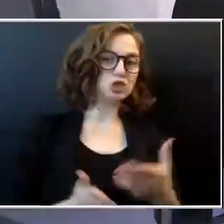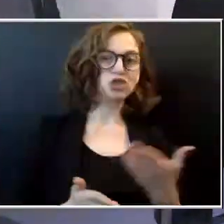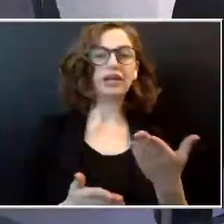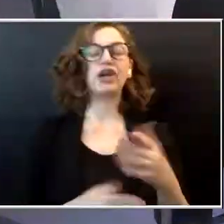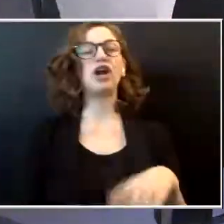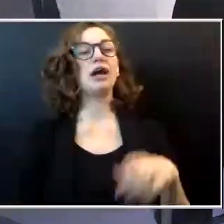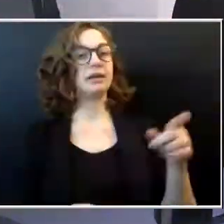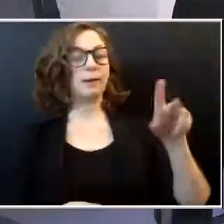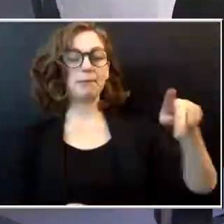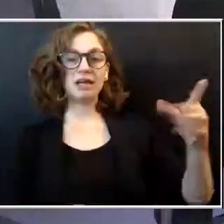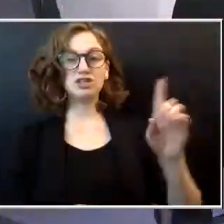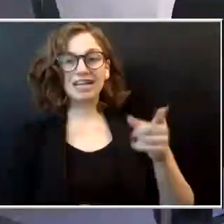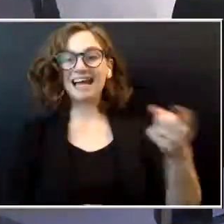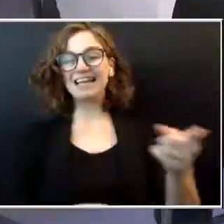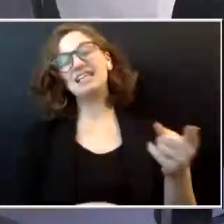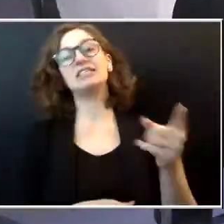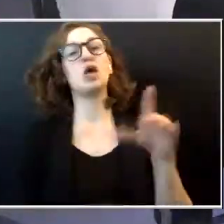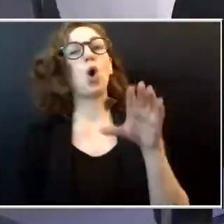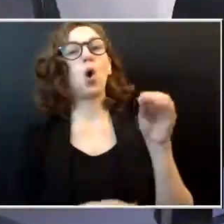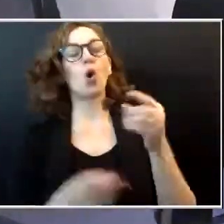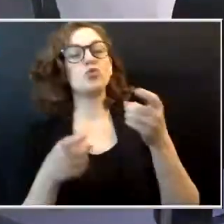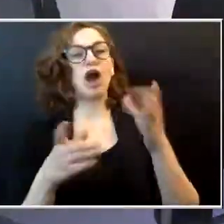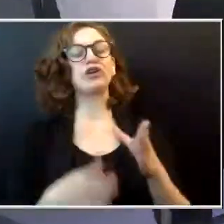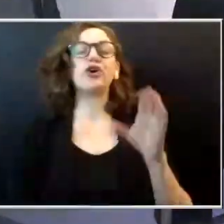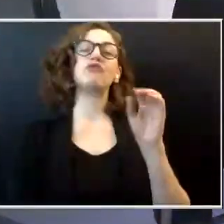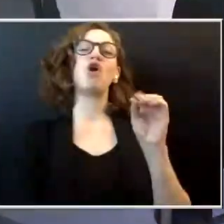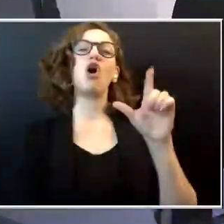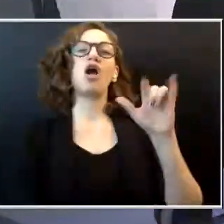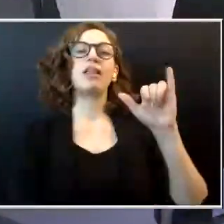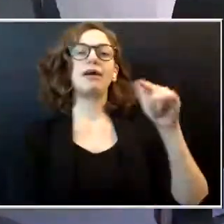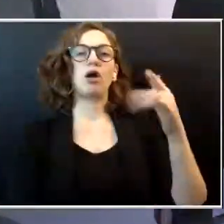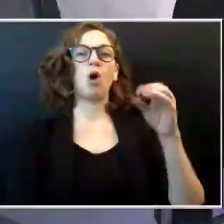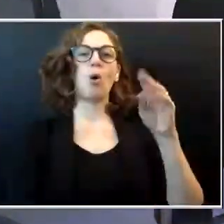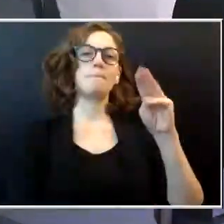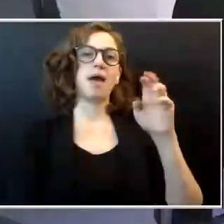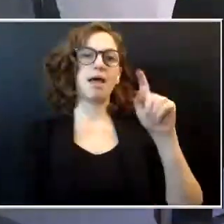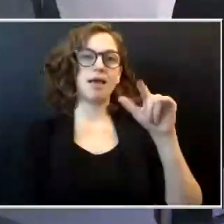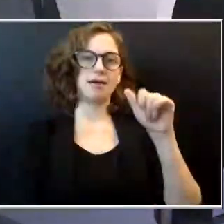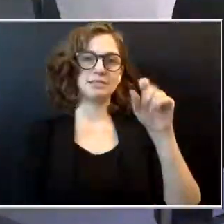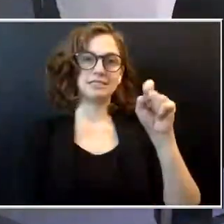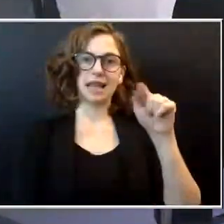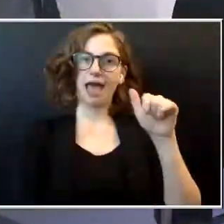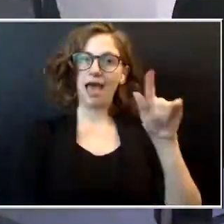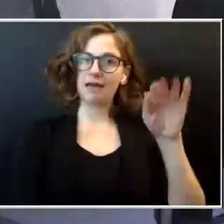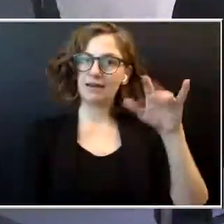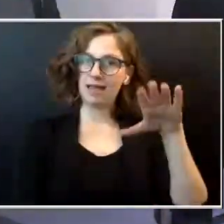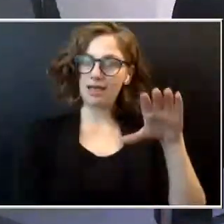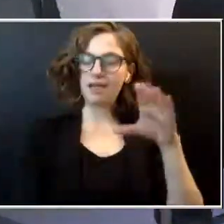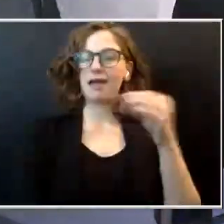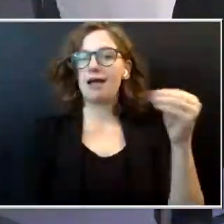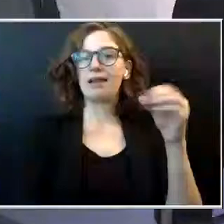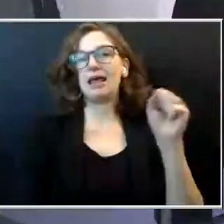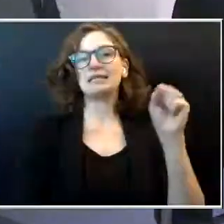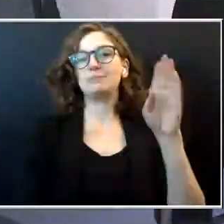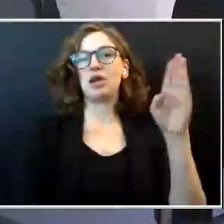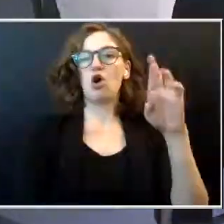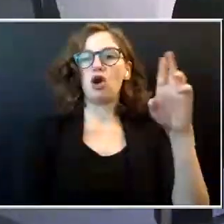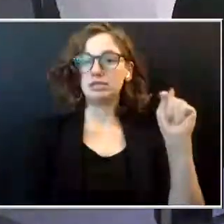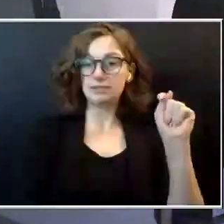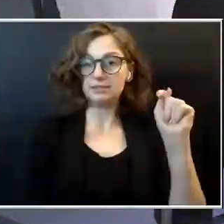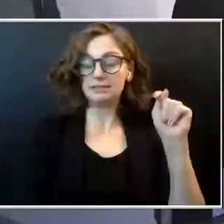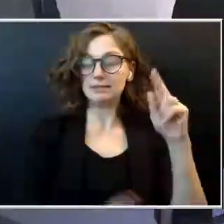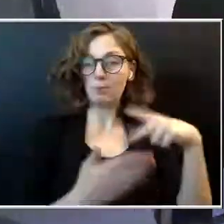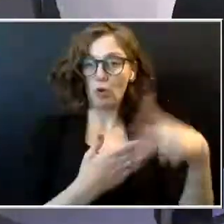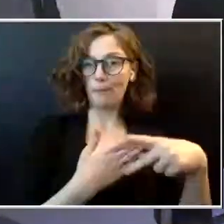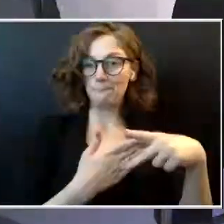word, oligometastatic and SBRT program. We're going to come back to that and see how many times I can say it correctly here at the University of Kansas Medical